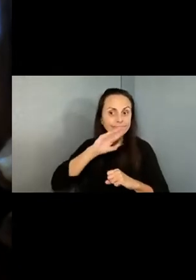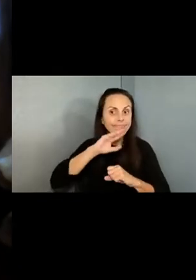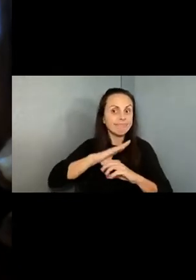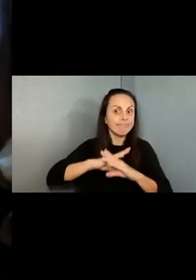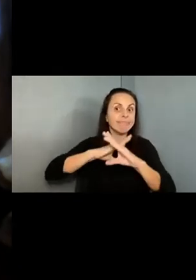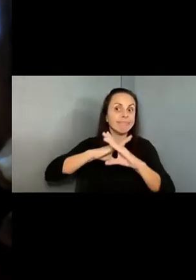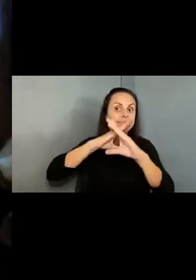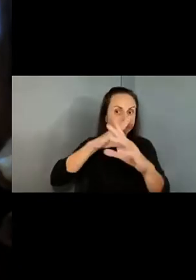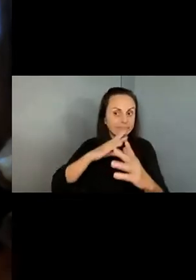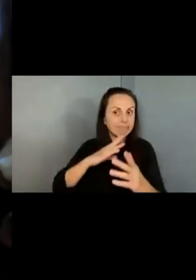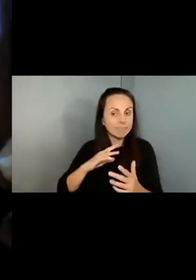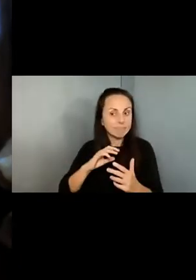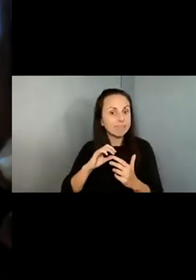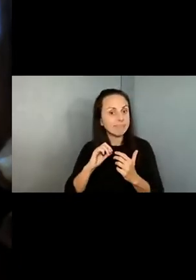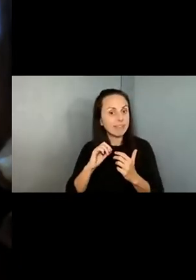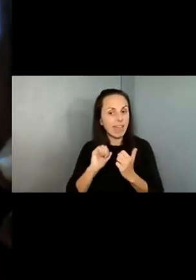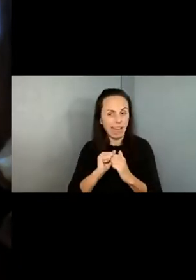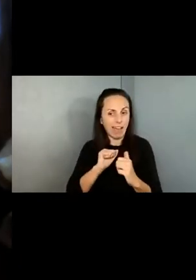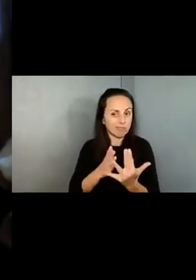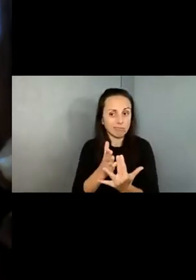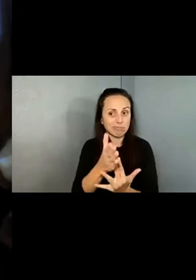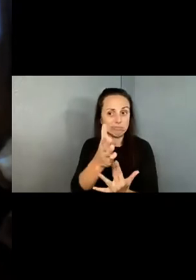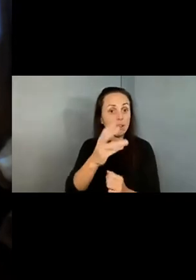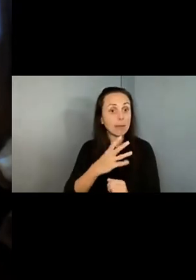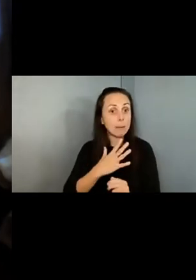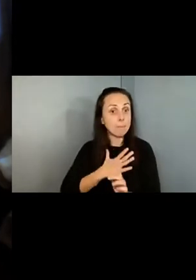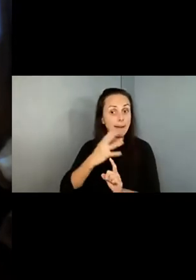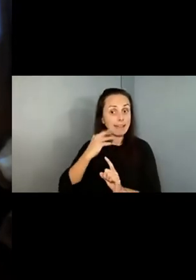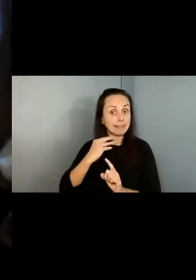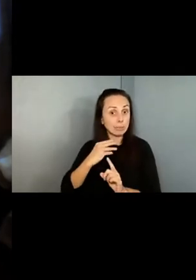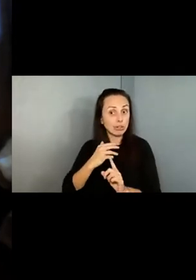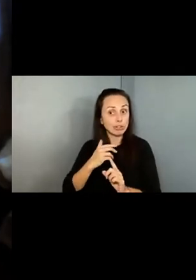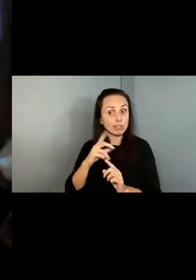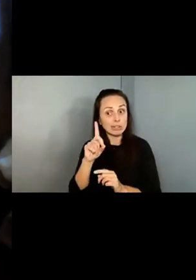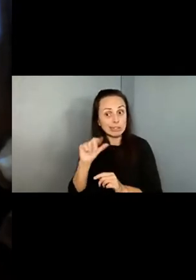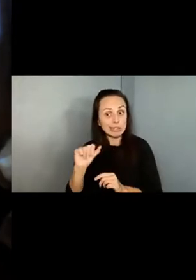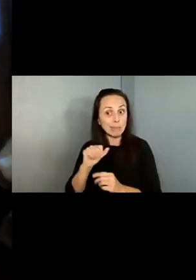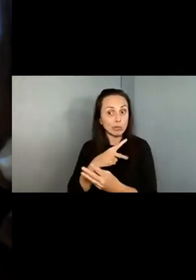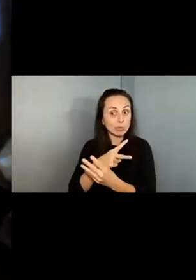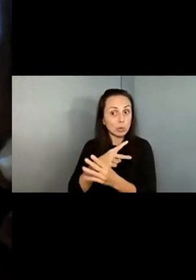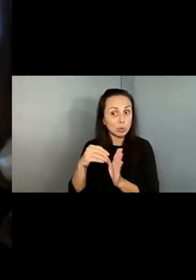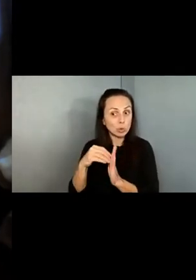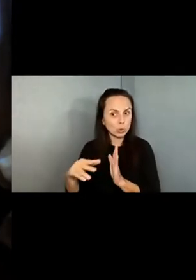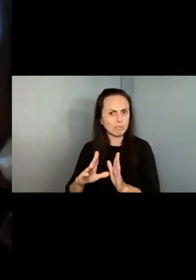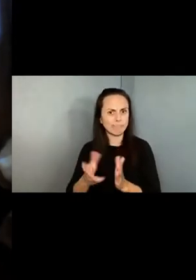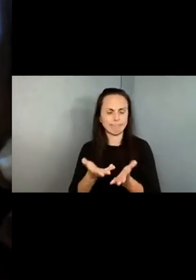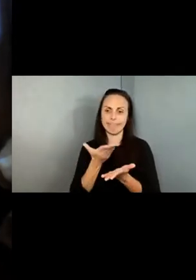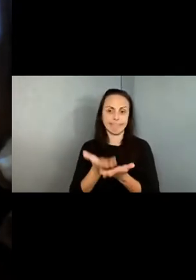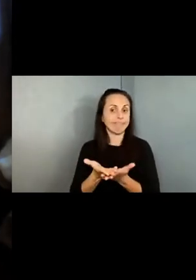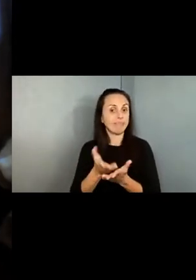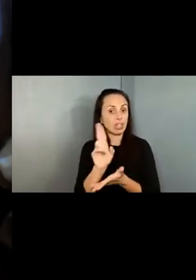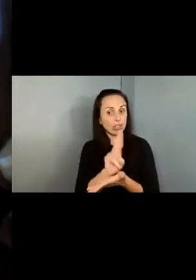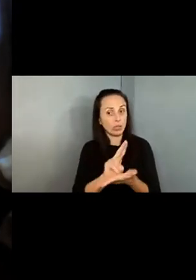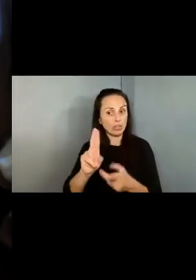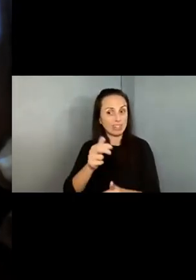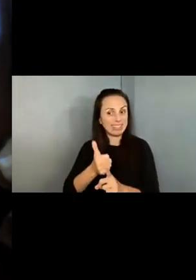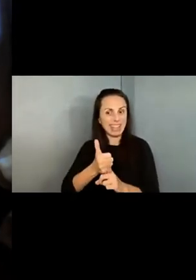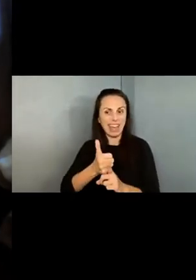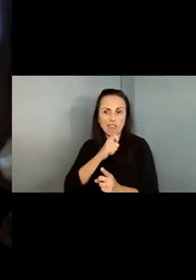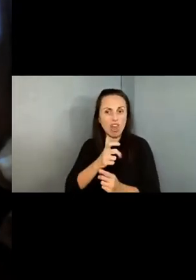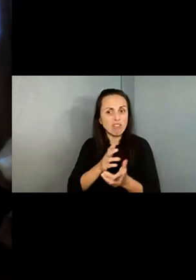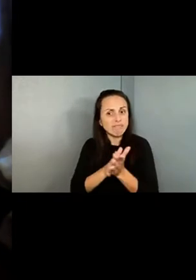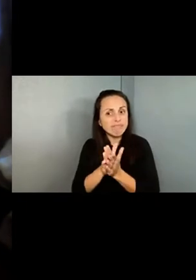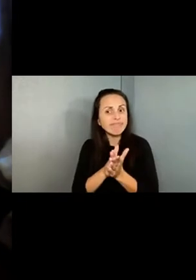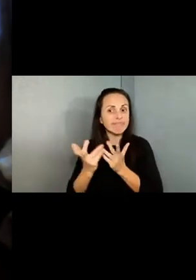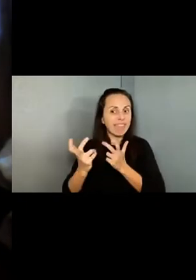ought to be. My experiences as a disabled graduate student have shown me that the university is not invested in